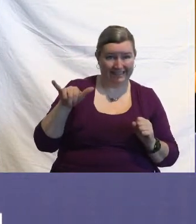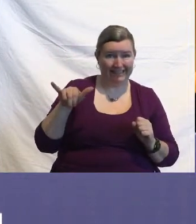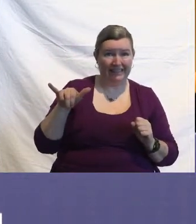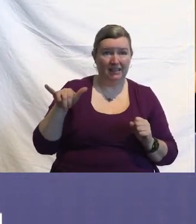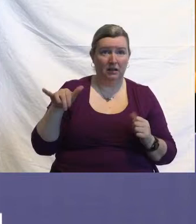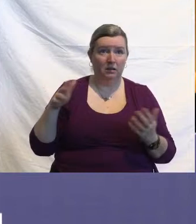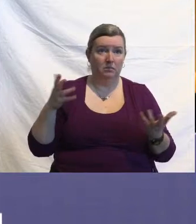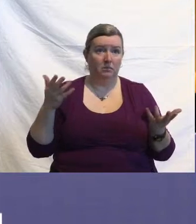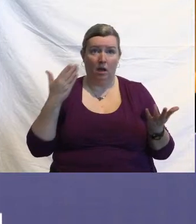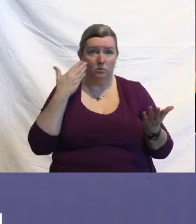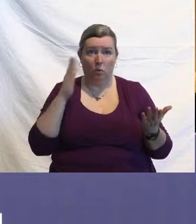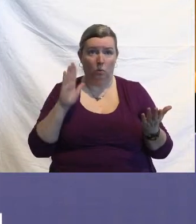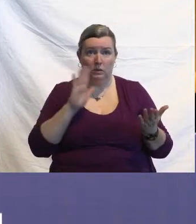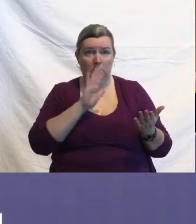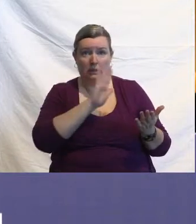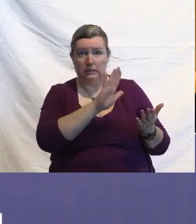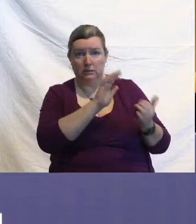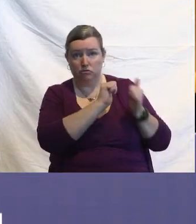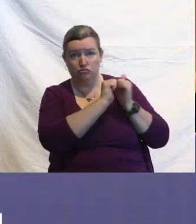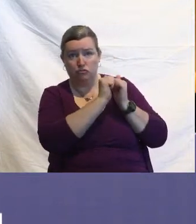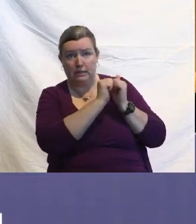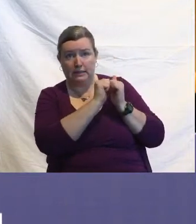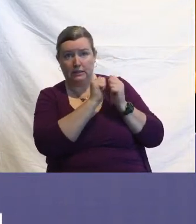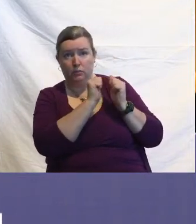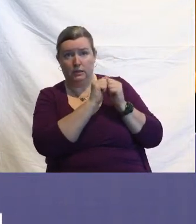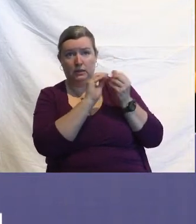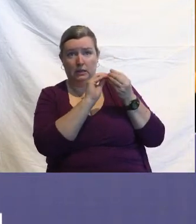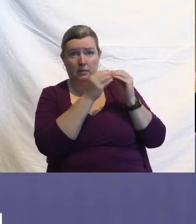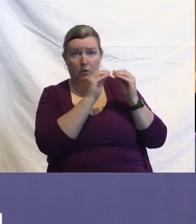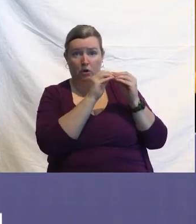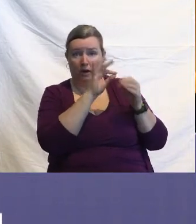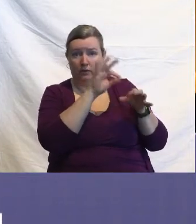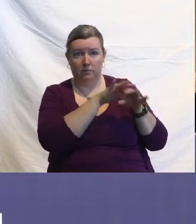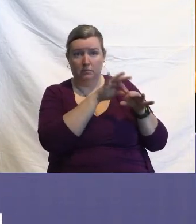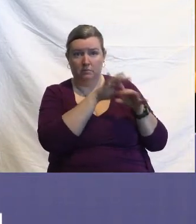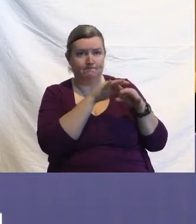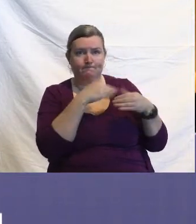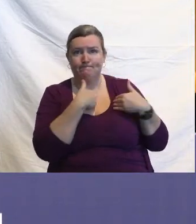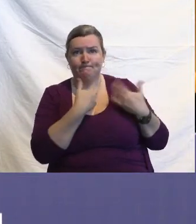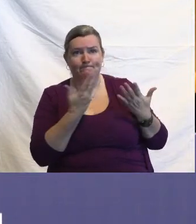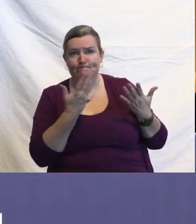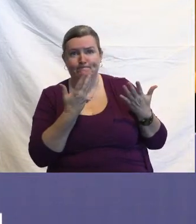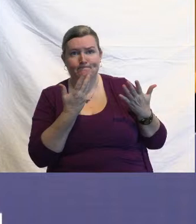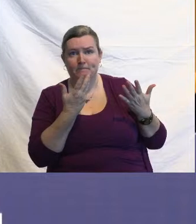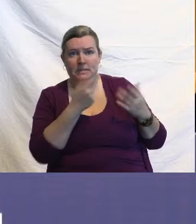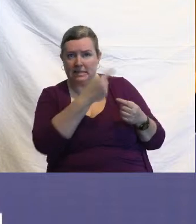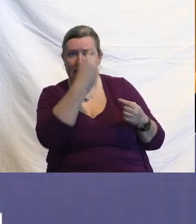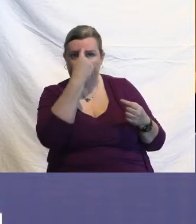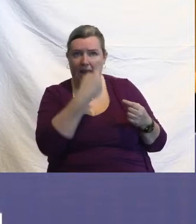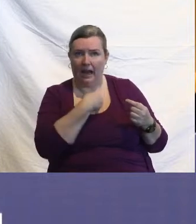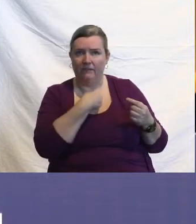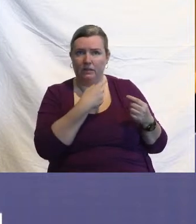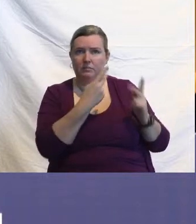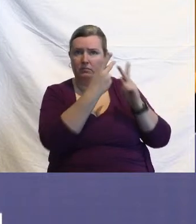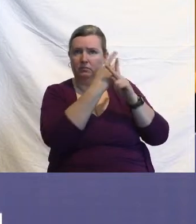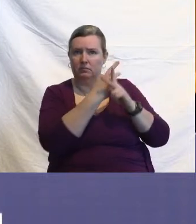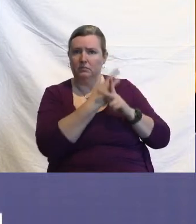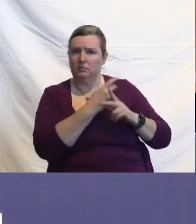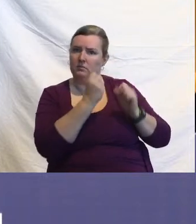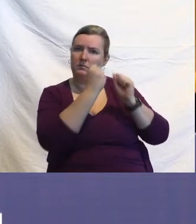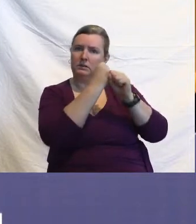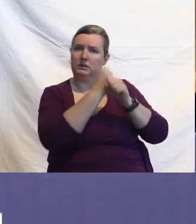terms of the numbers of votes, but I think he thinks at least he does have a mathematical shot. We